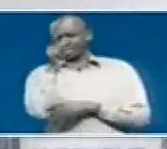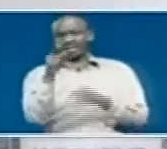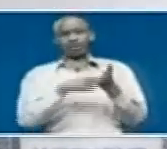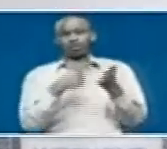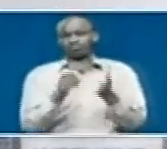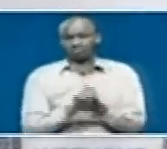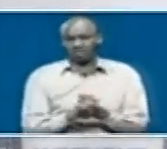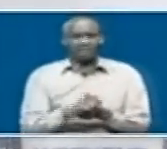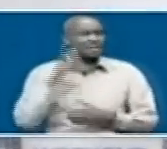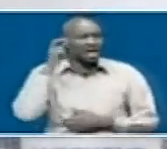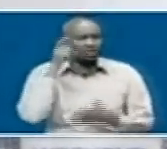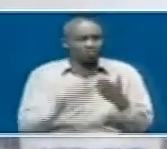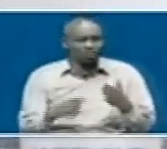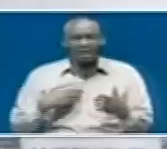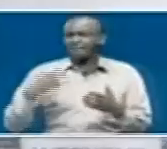wrong.